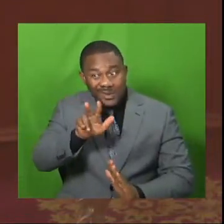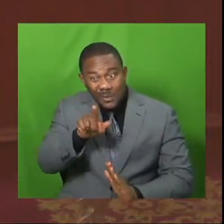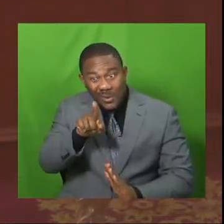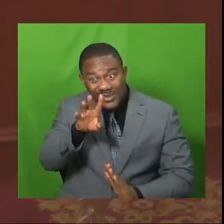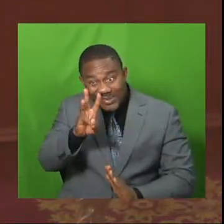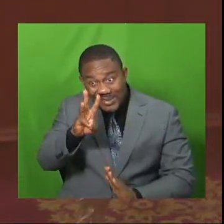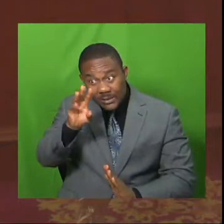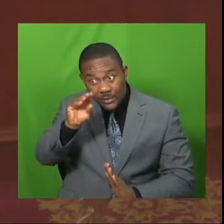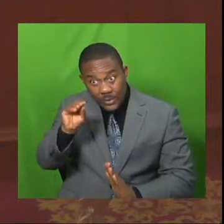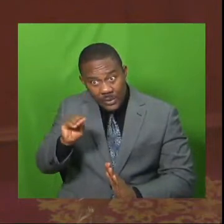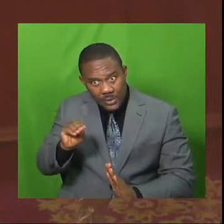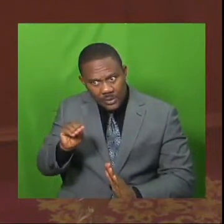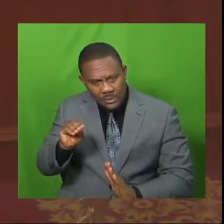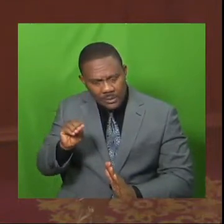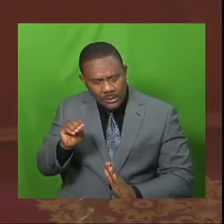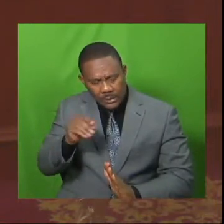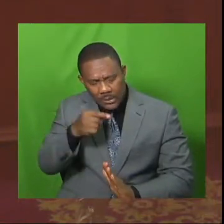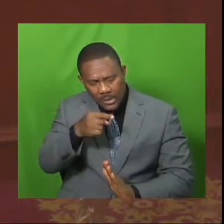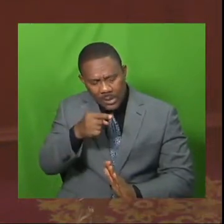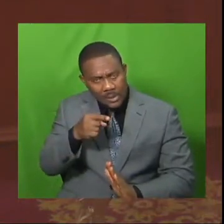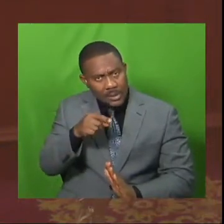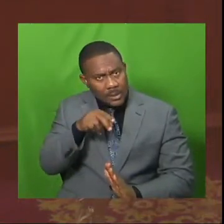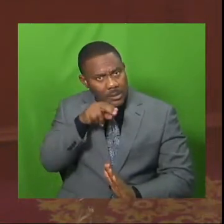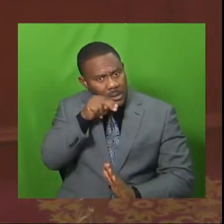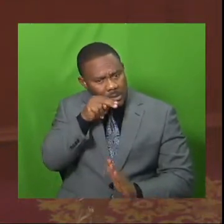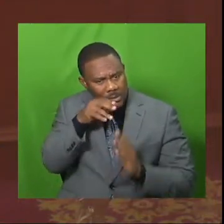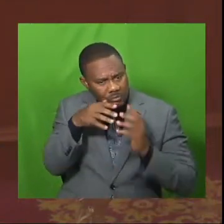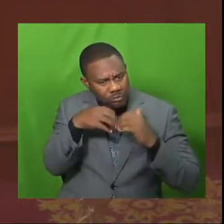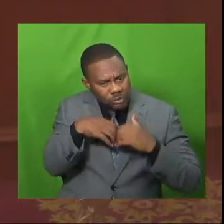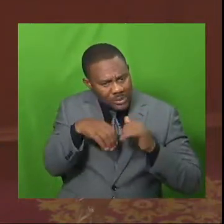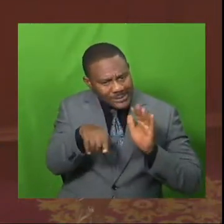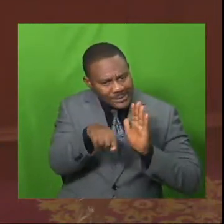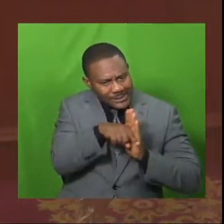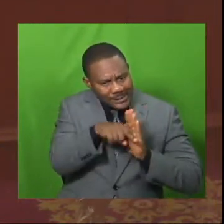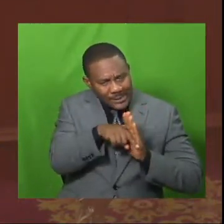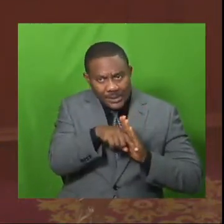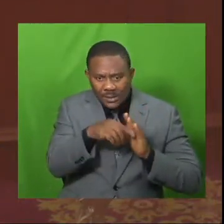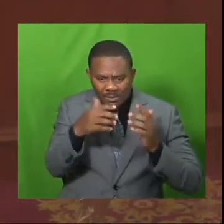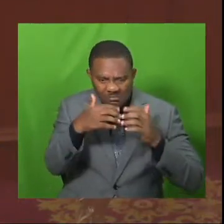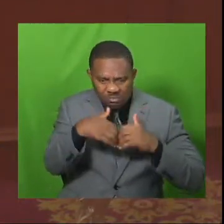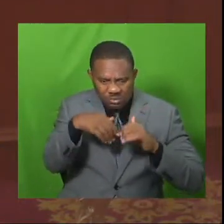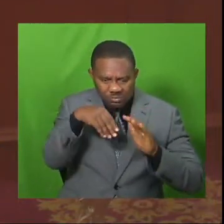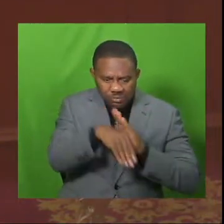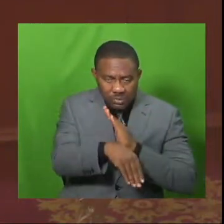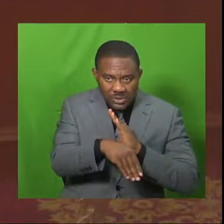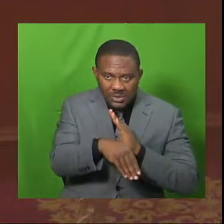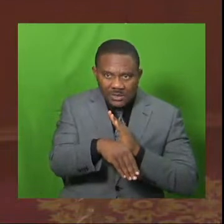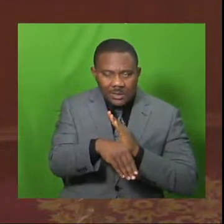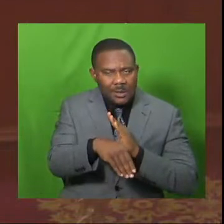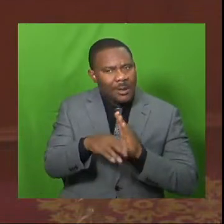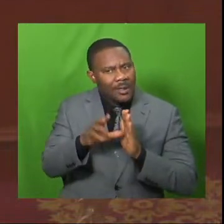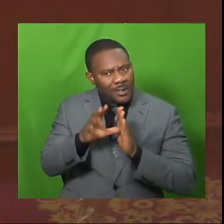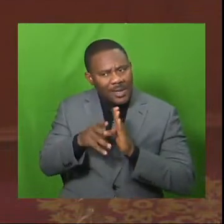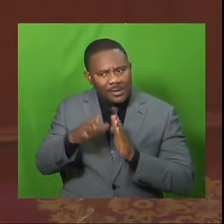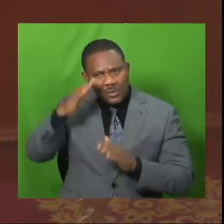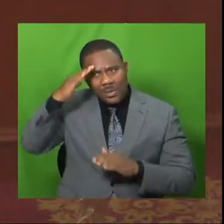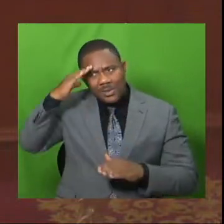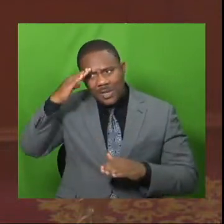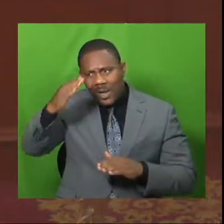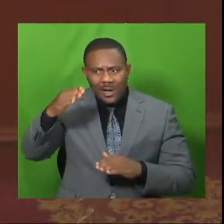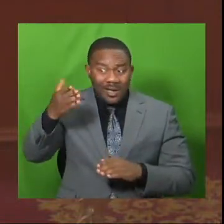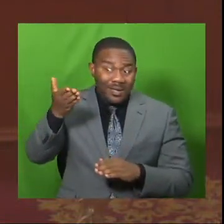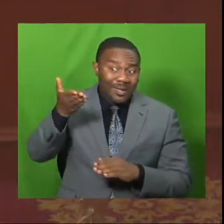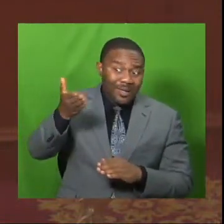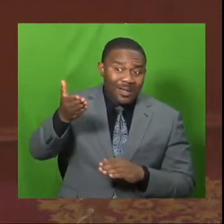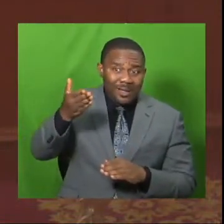3.6% when your neighbors are in recession, recording negative growth, you will salute His Excellency John Dramani Mahama for prudence